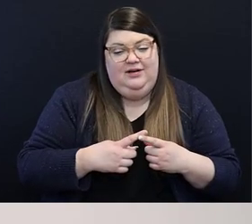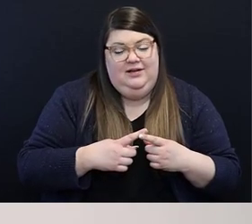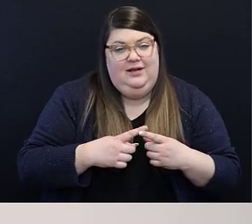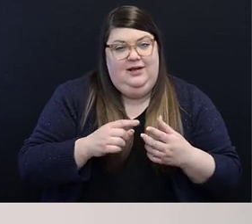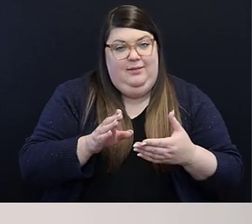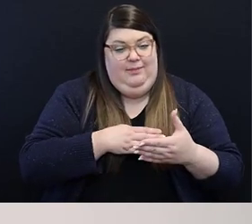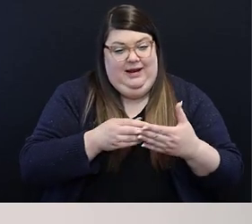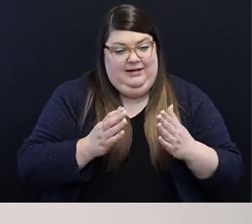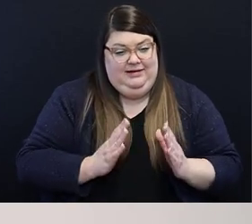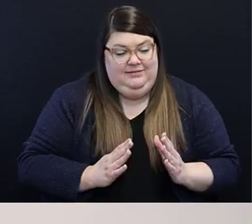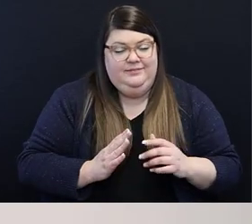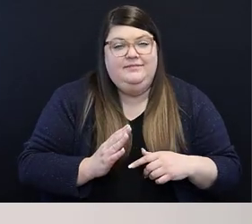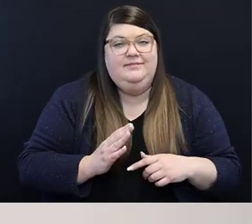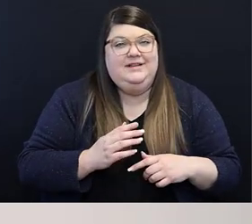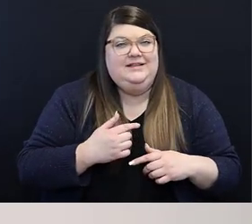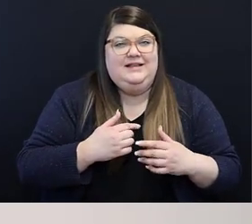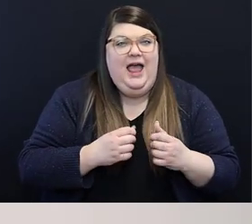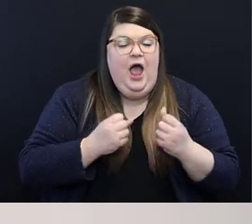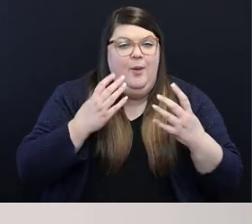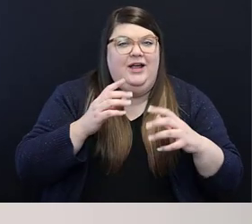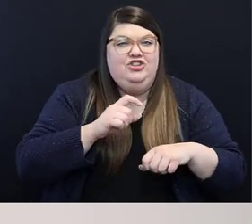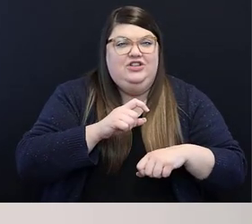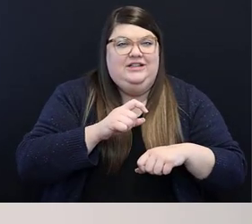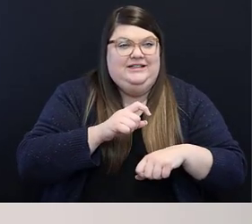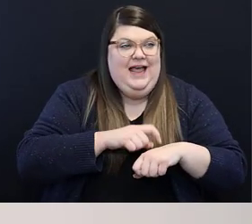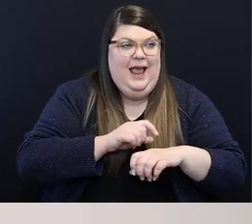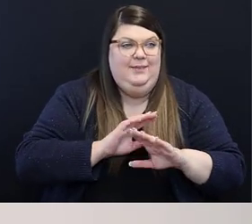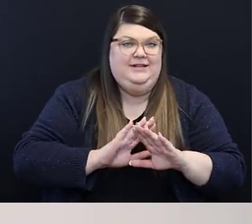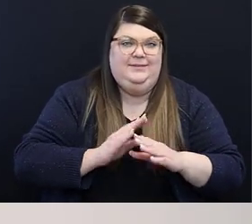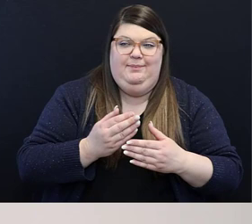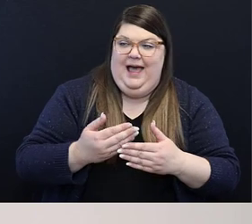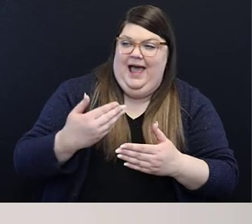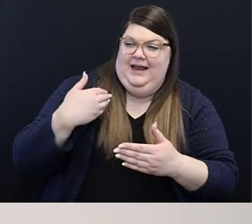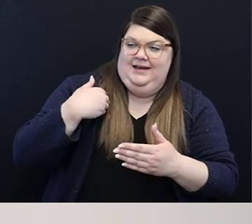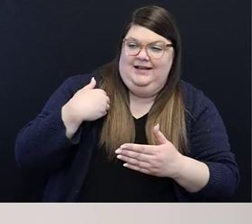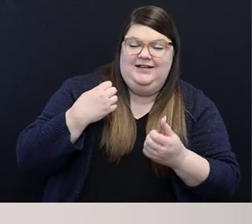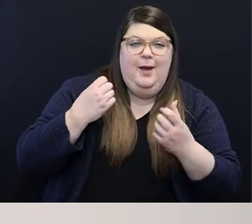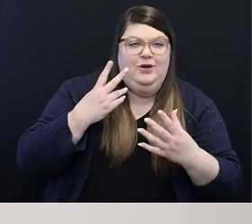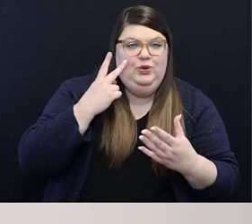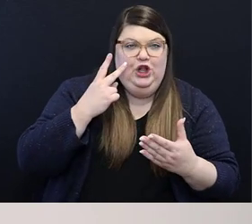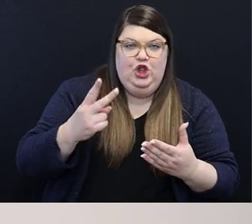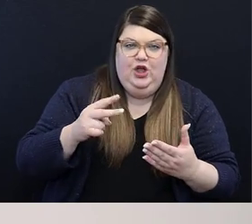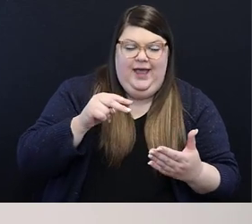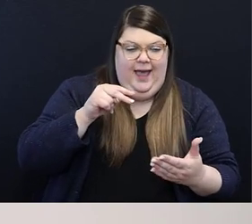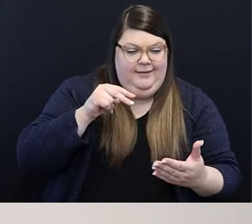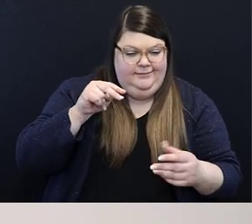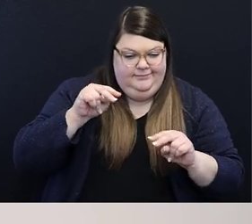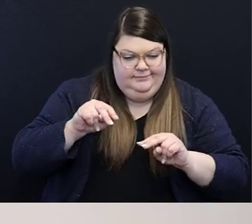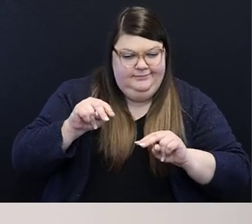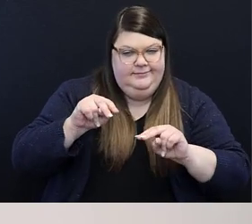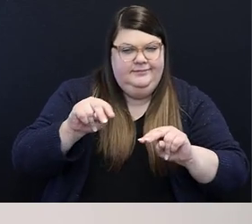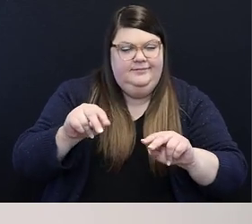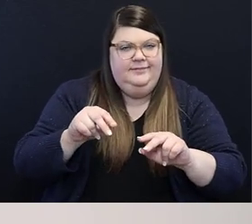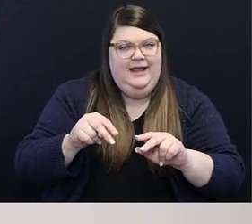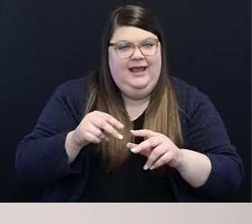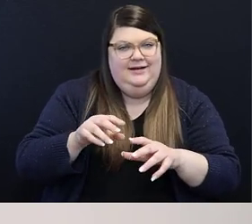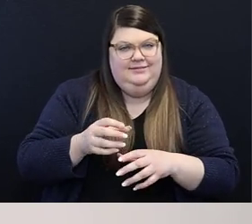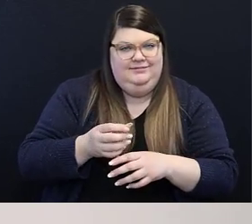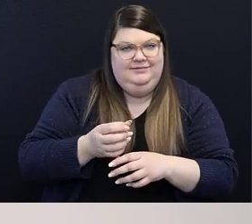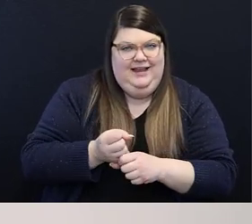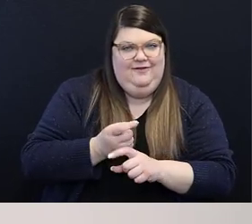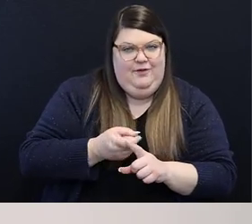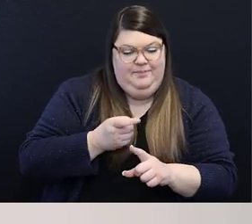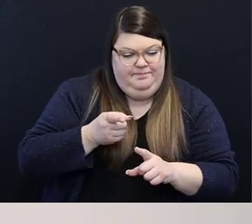this moment in time is how much time is behind us and how much we can look at and draw from. And I feel